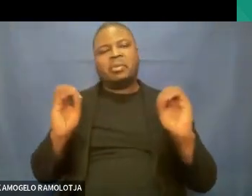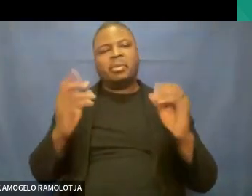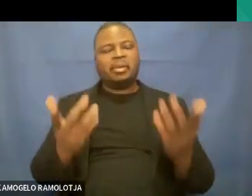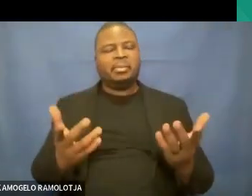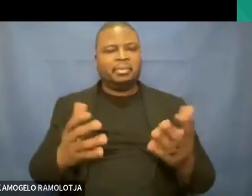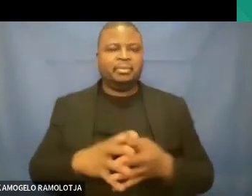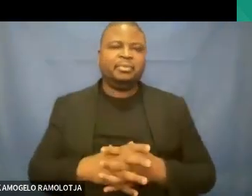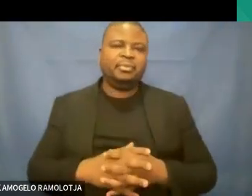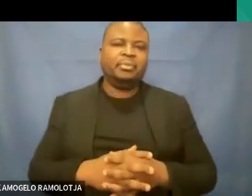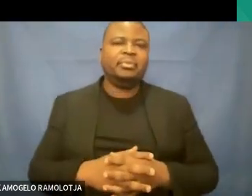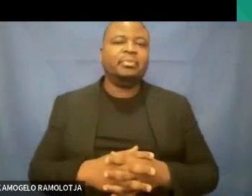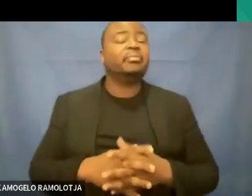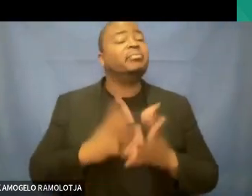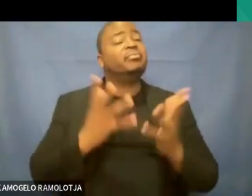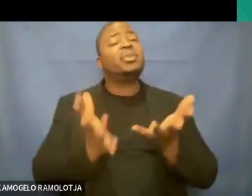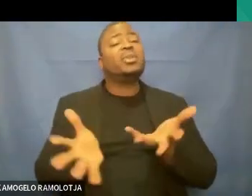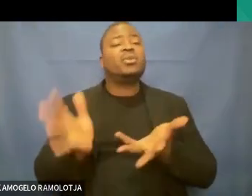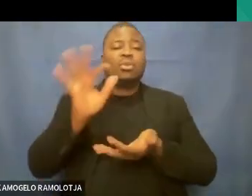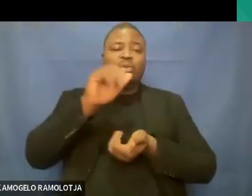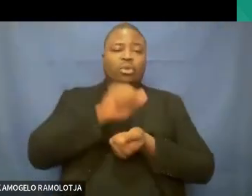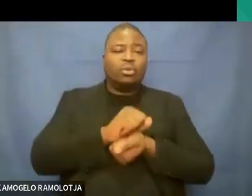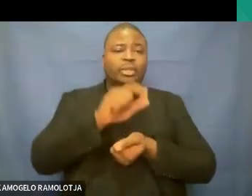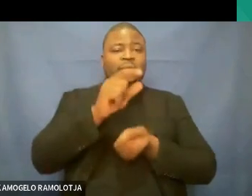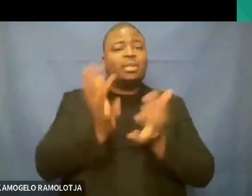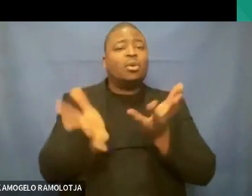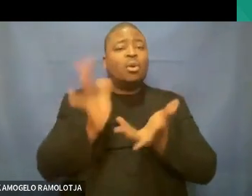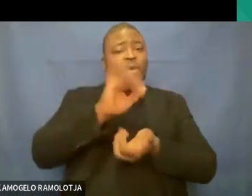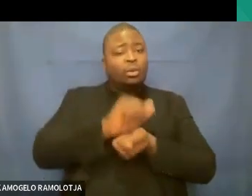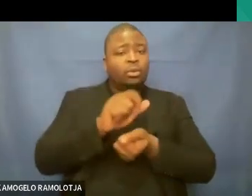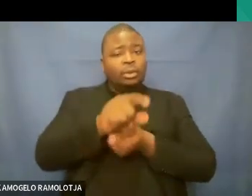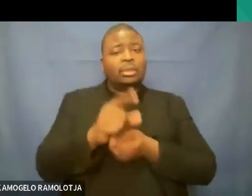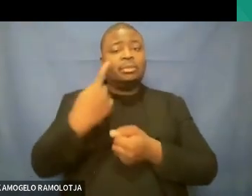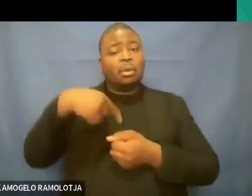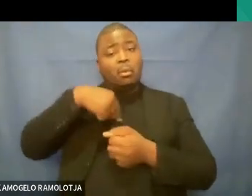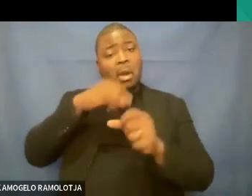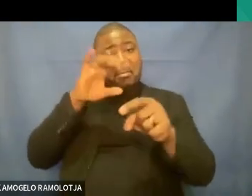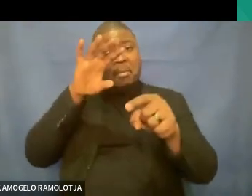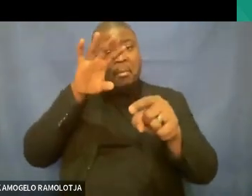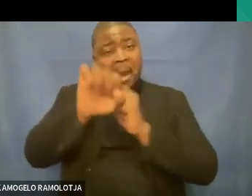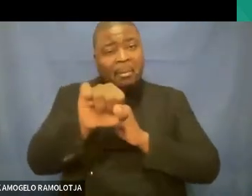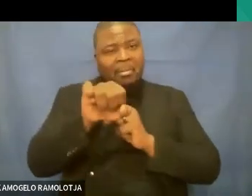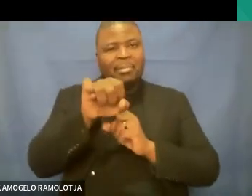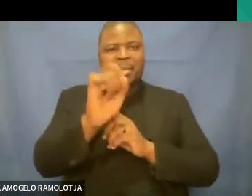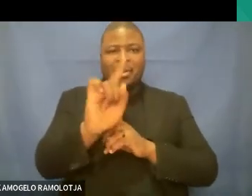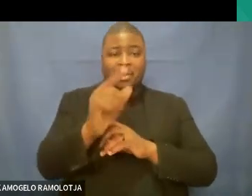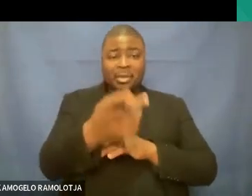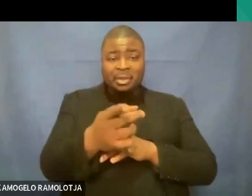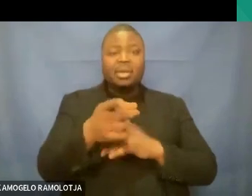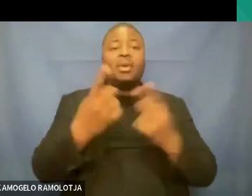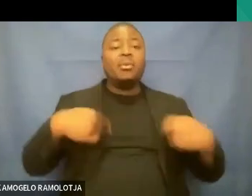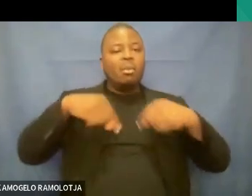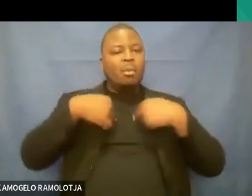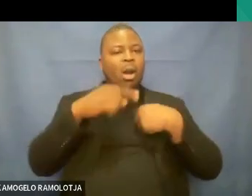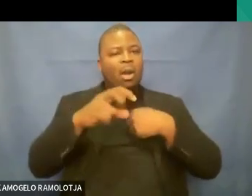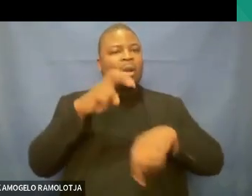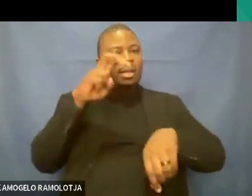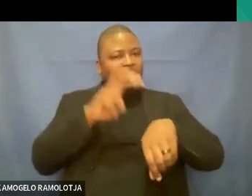So in conclusion, colleagues, I would like to say that what we found is that we need to be able to